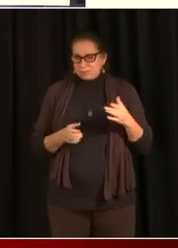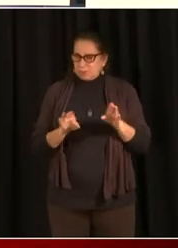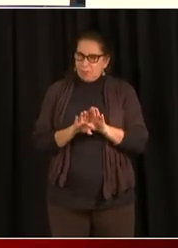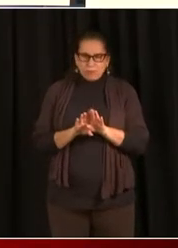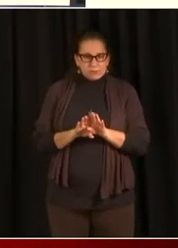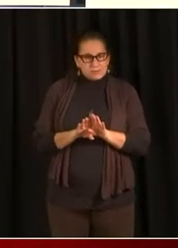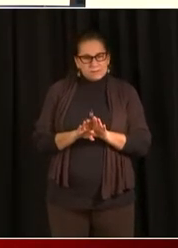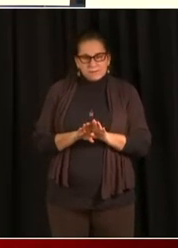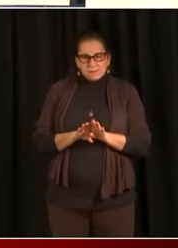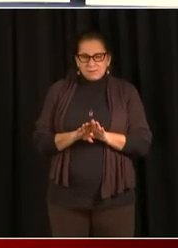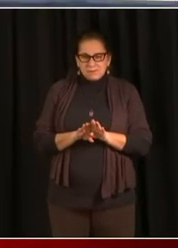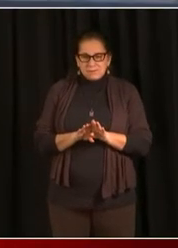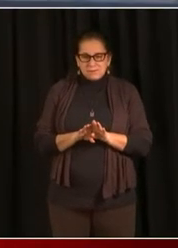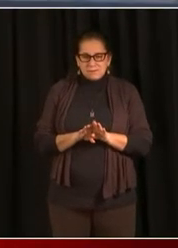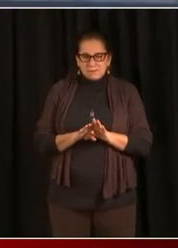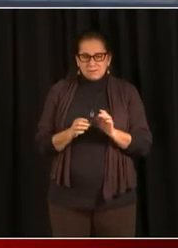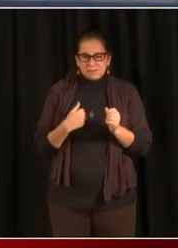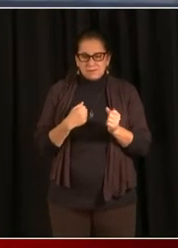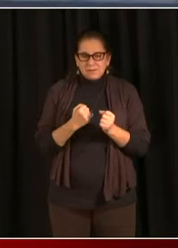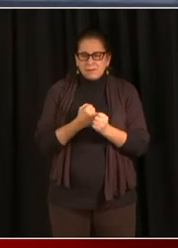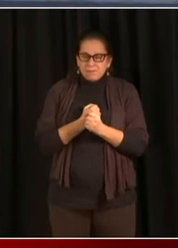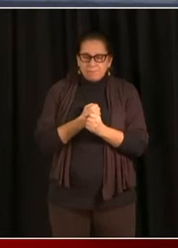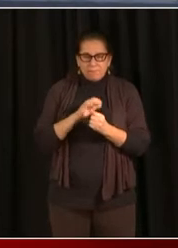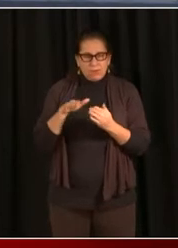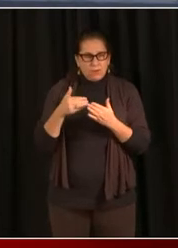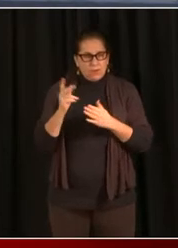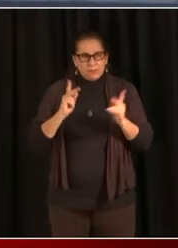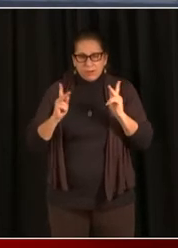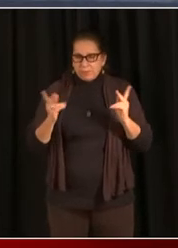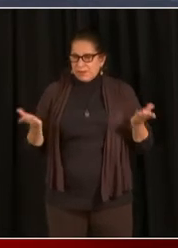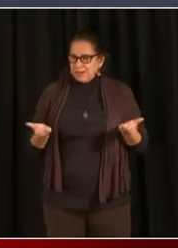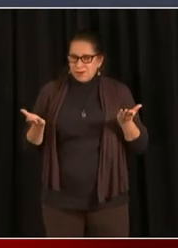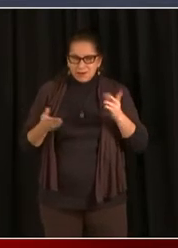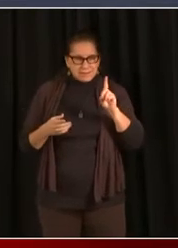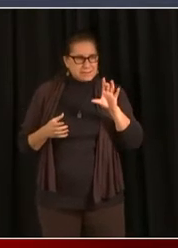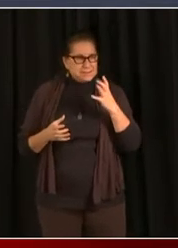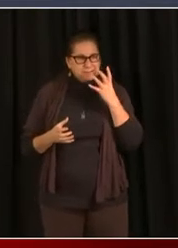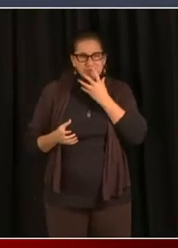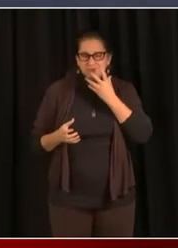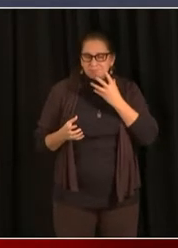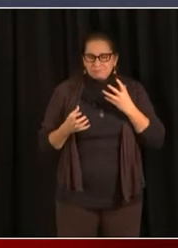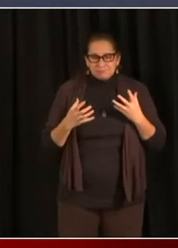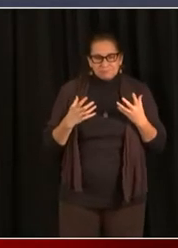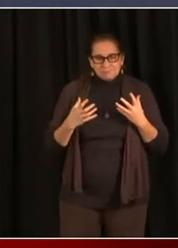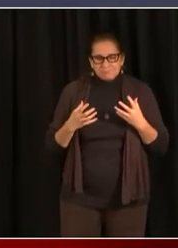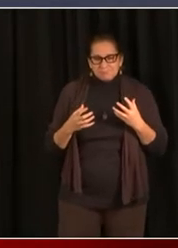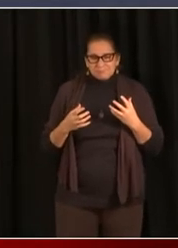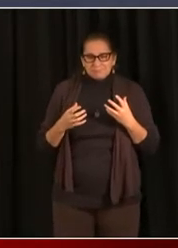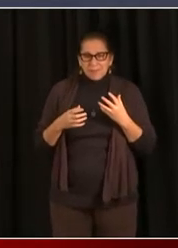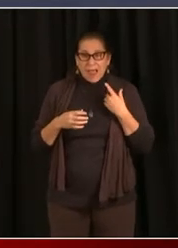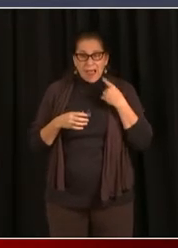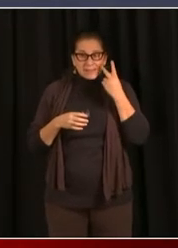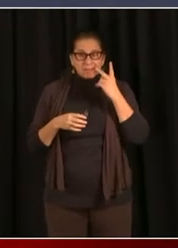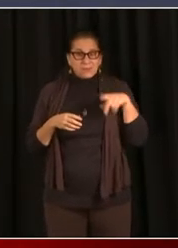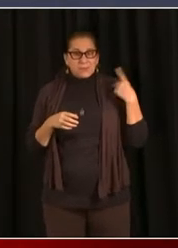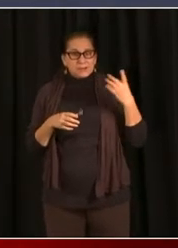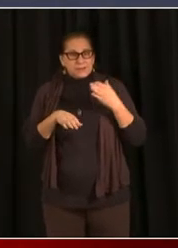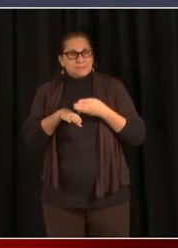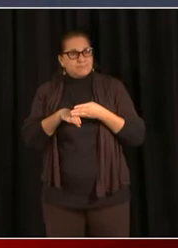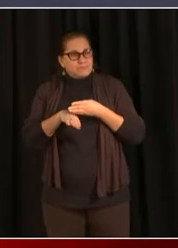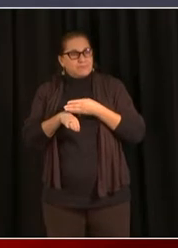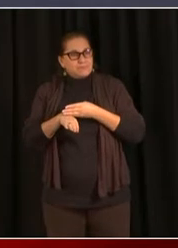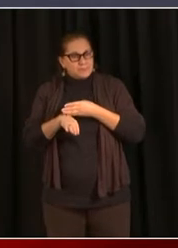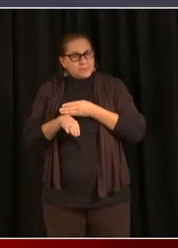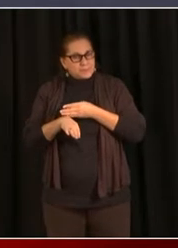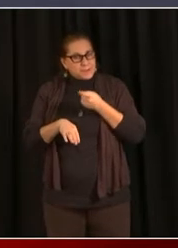our job. And I think DC, it's getting much better than ever right